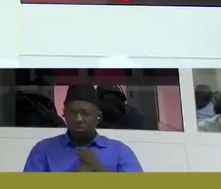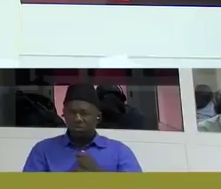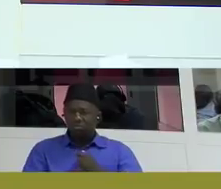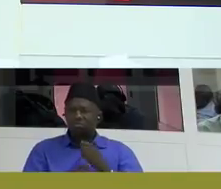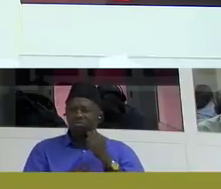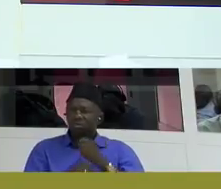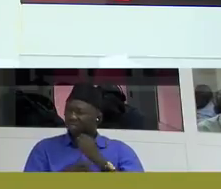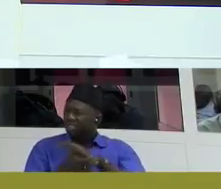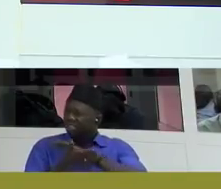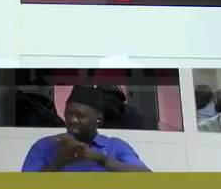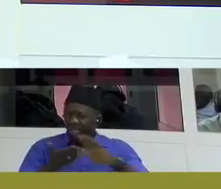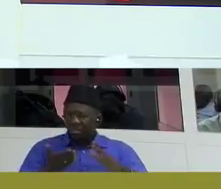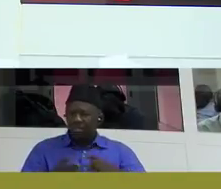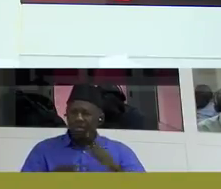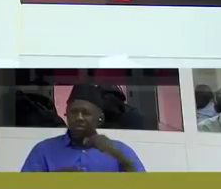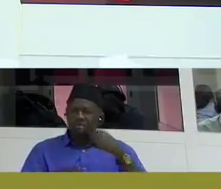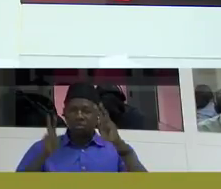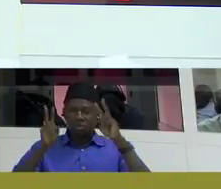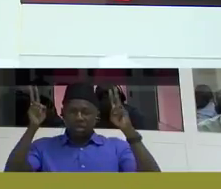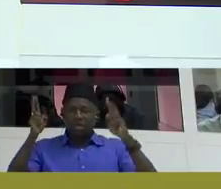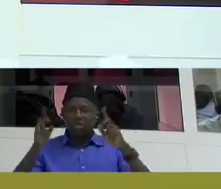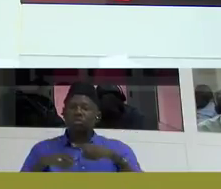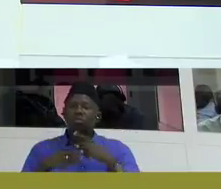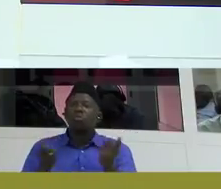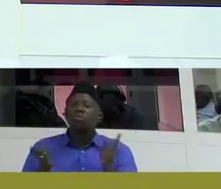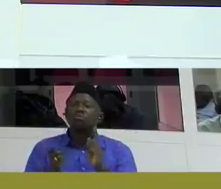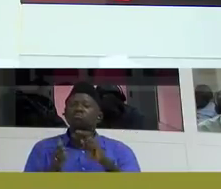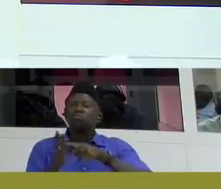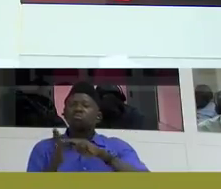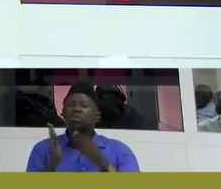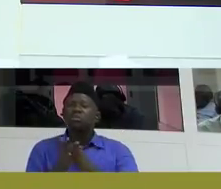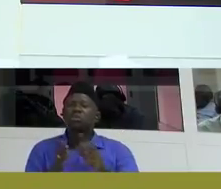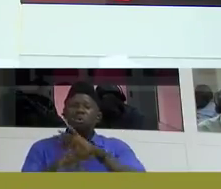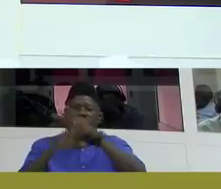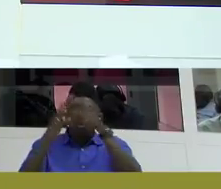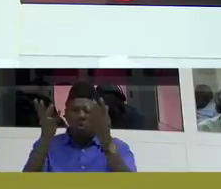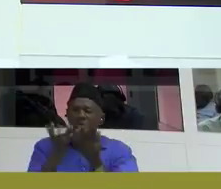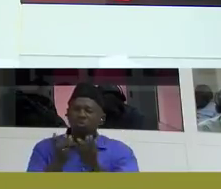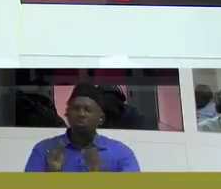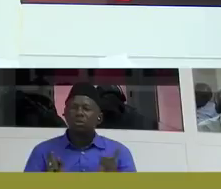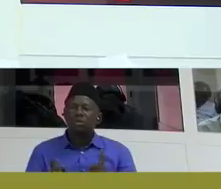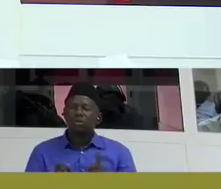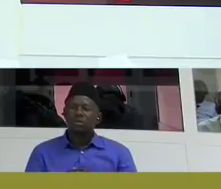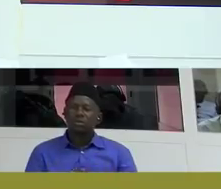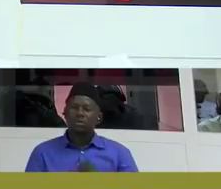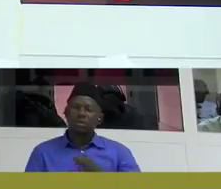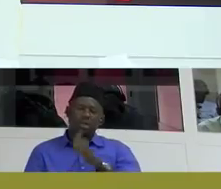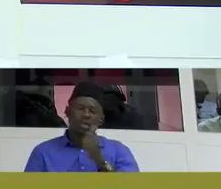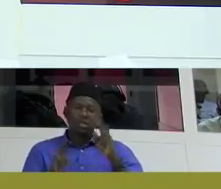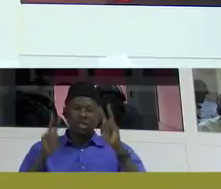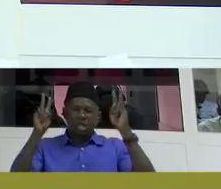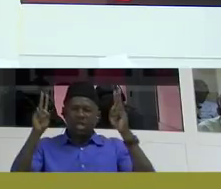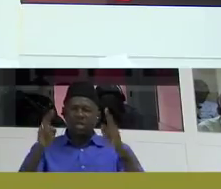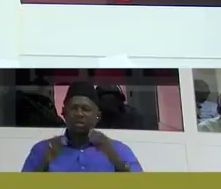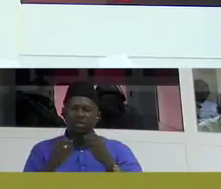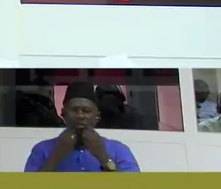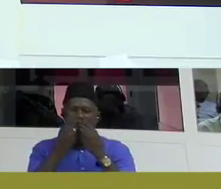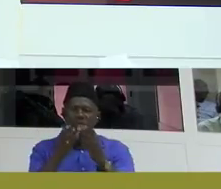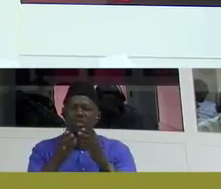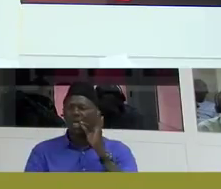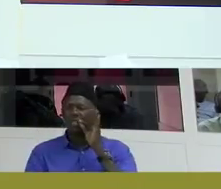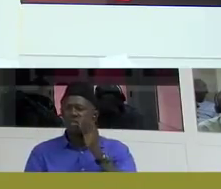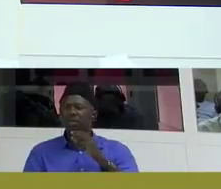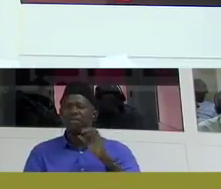as to what does this all mean. And he said, in very short words, this is